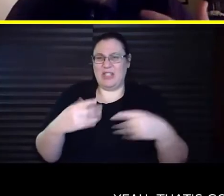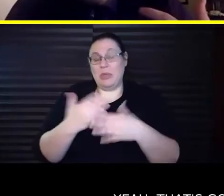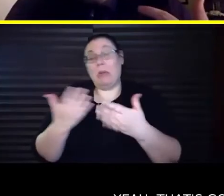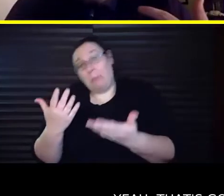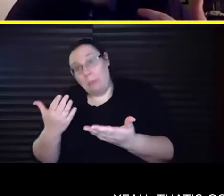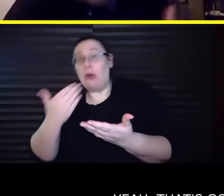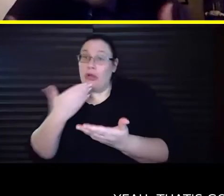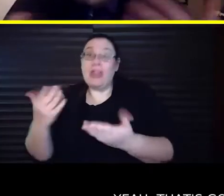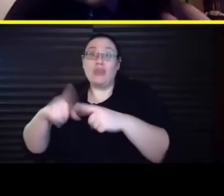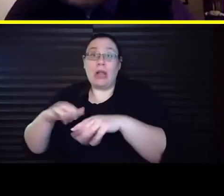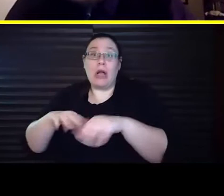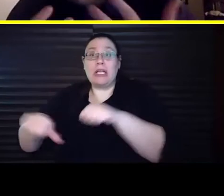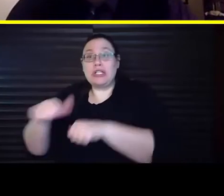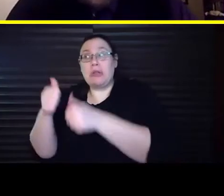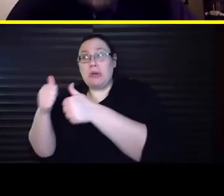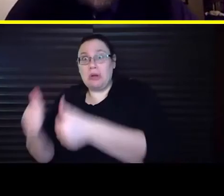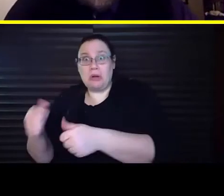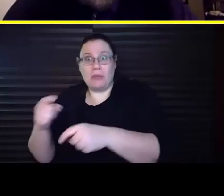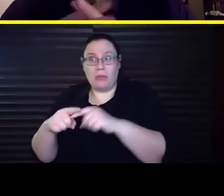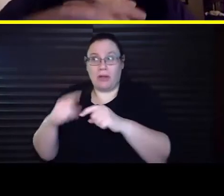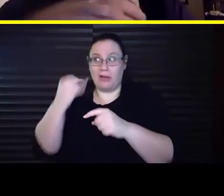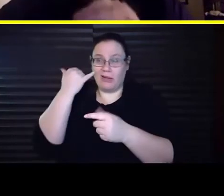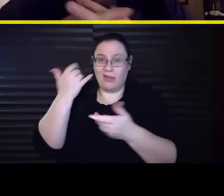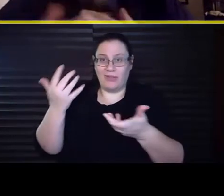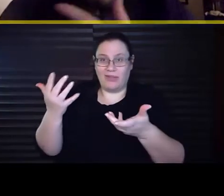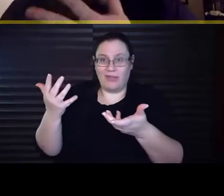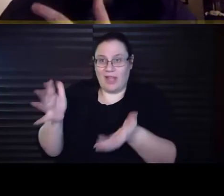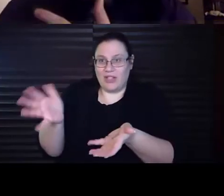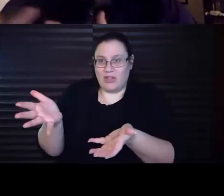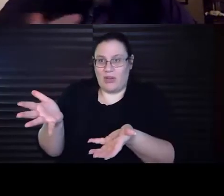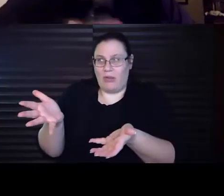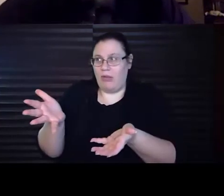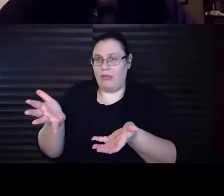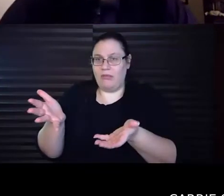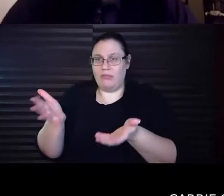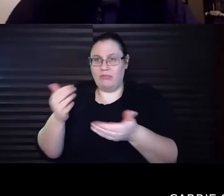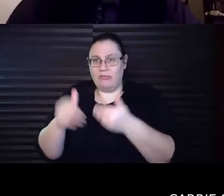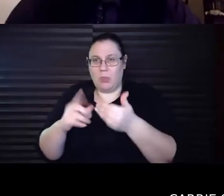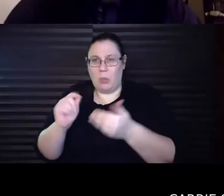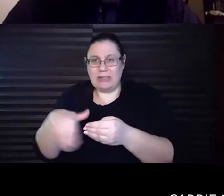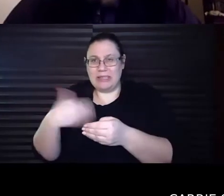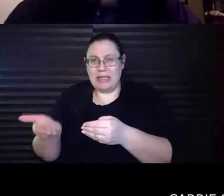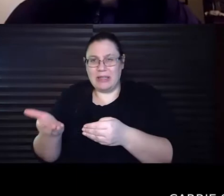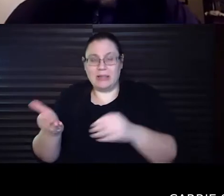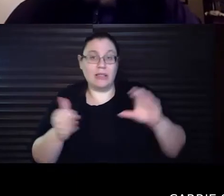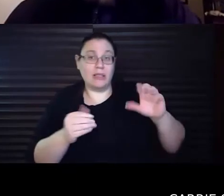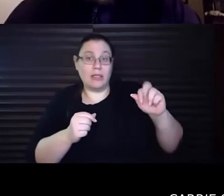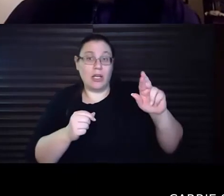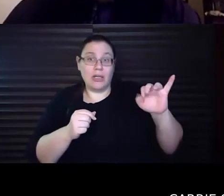can rely on each other, but if that's all we can do, where do we go? I think that's what Hollywood does.